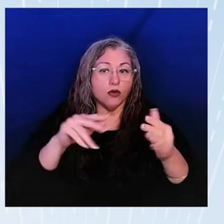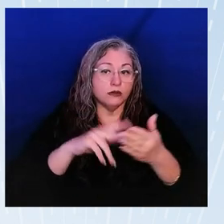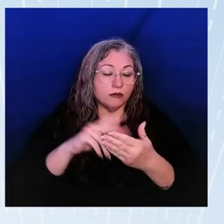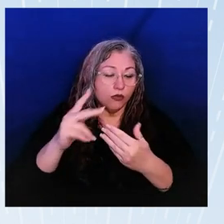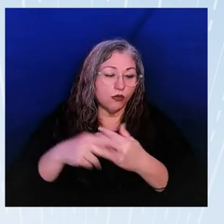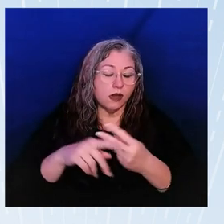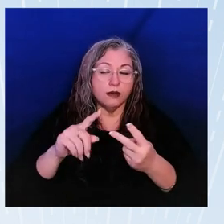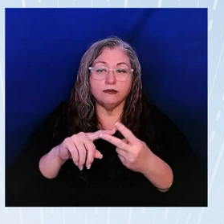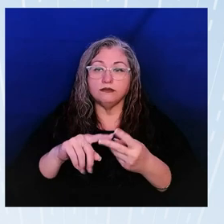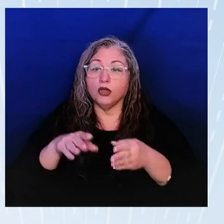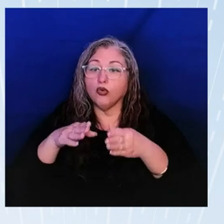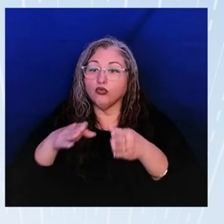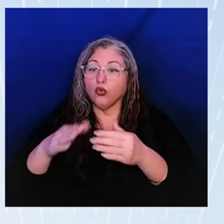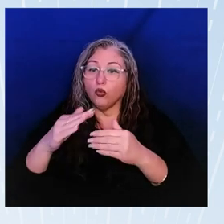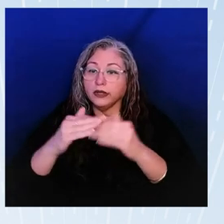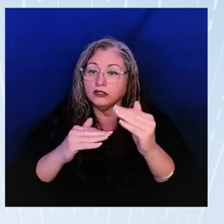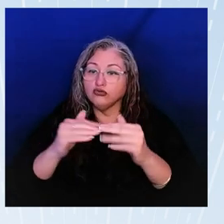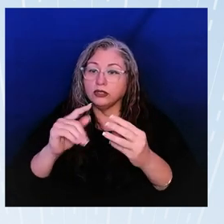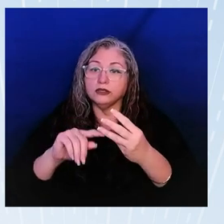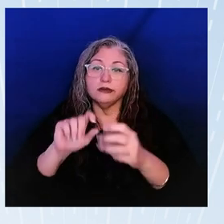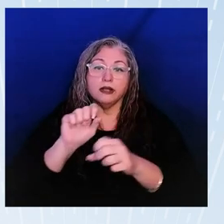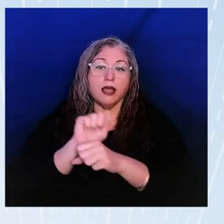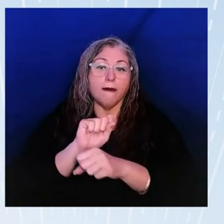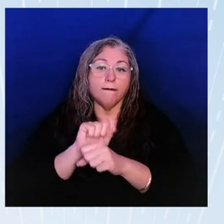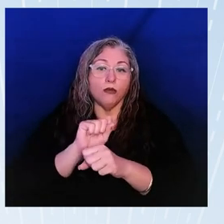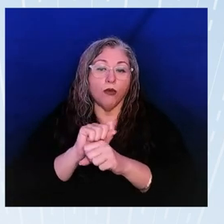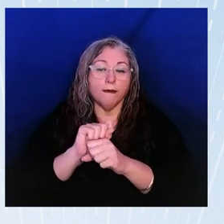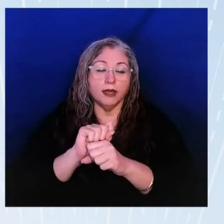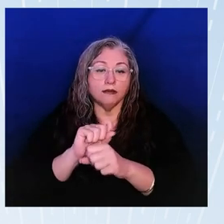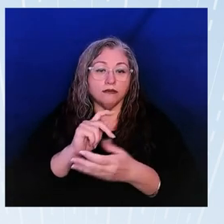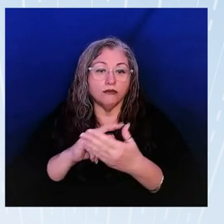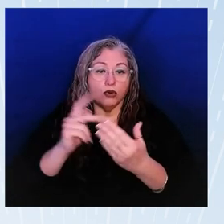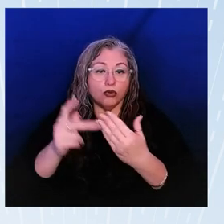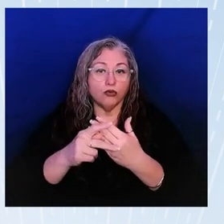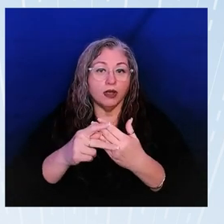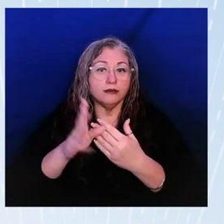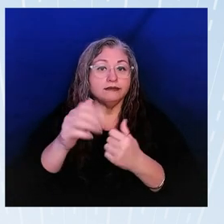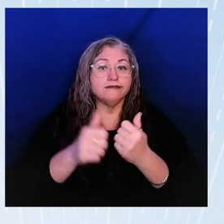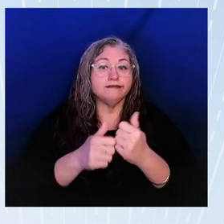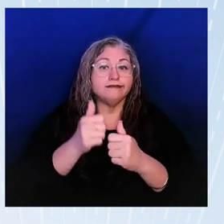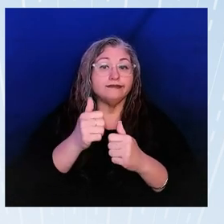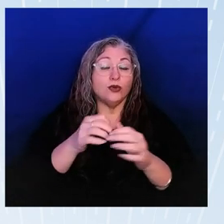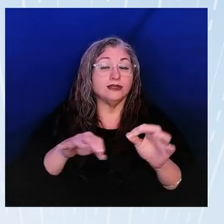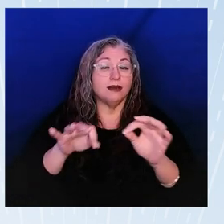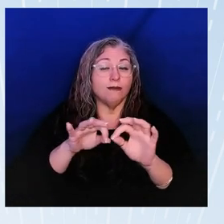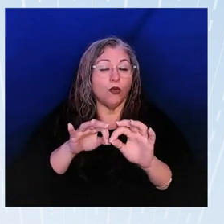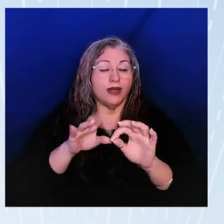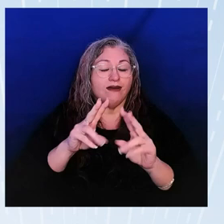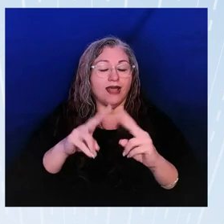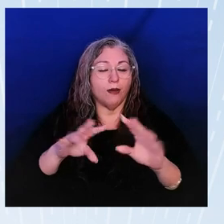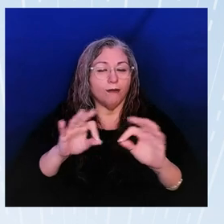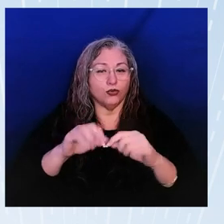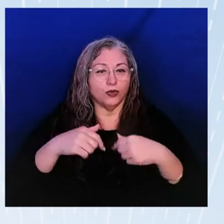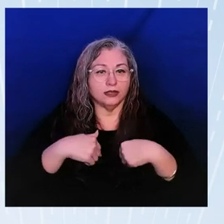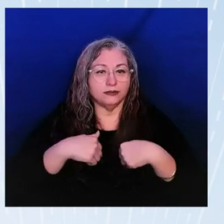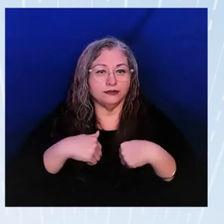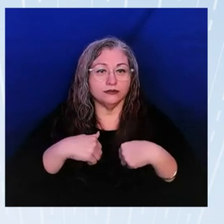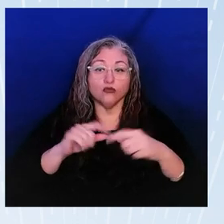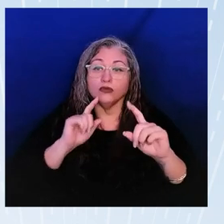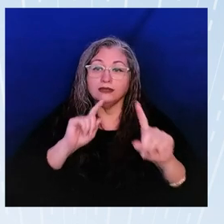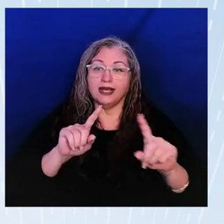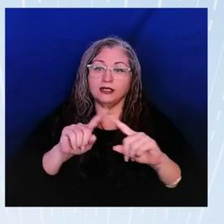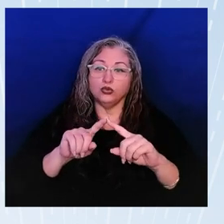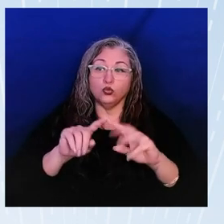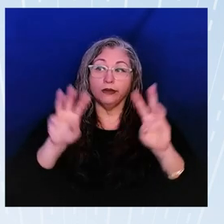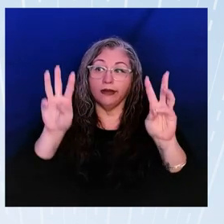road construction, employment programs, and most notably, and especially important to us, response to climate